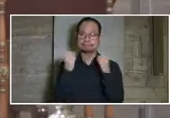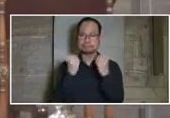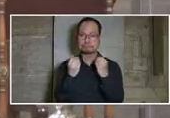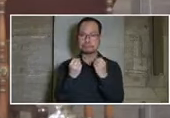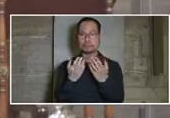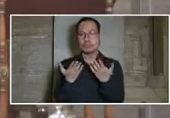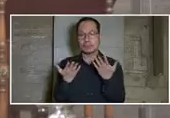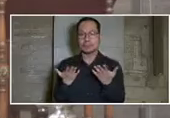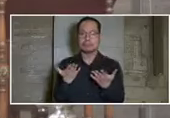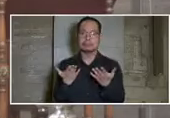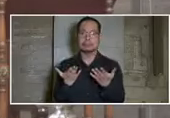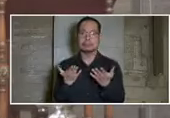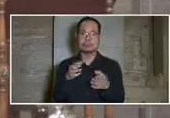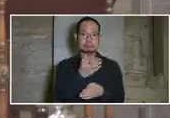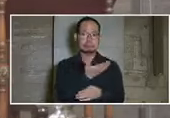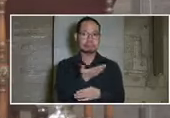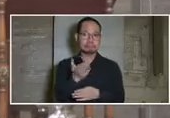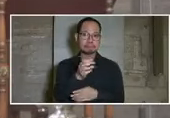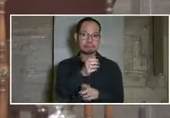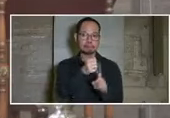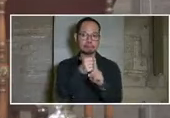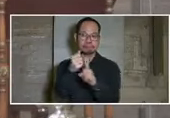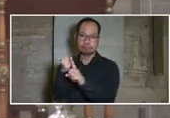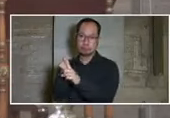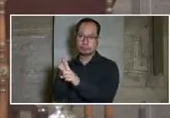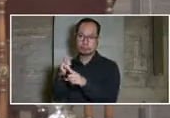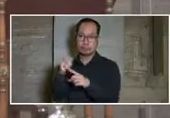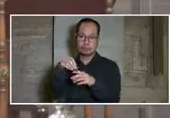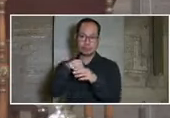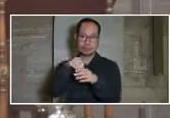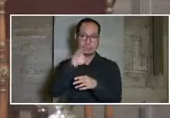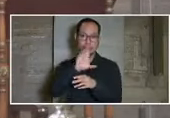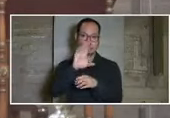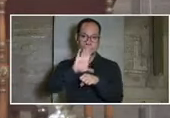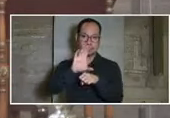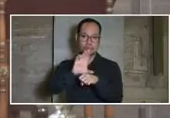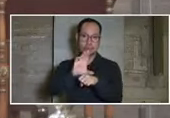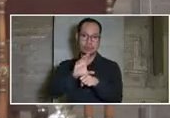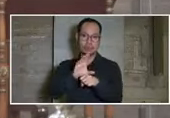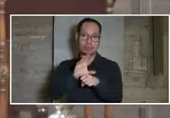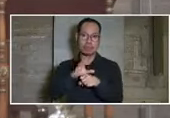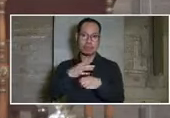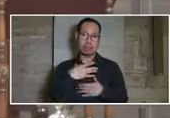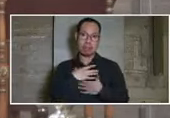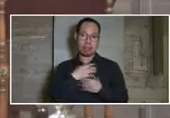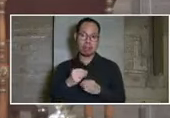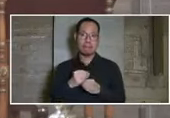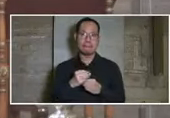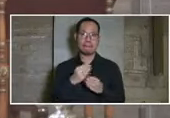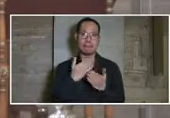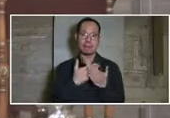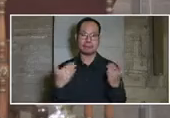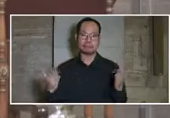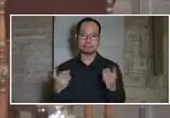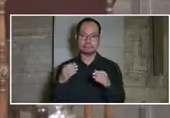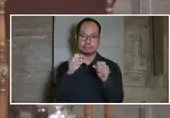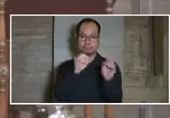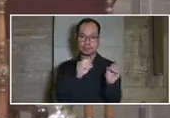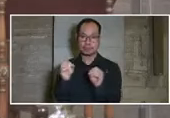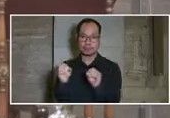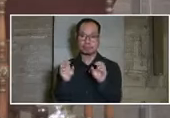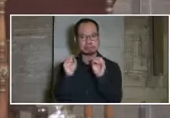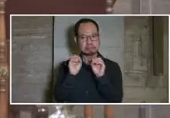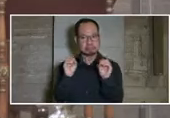sa mga bahay naman din po ninyo, and I hope you want everything in order. No? Wala naman po